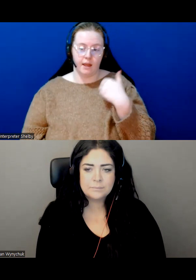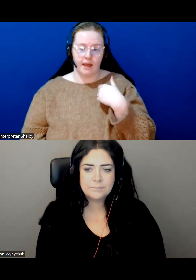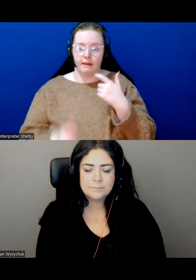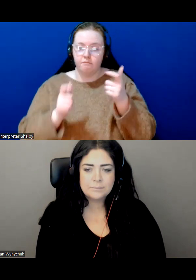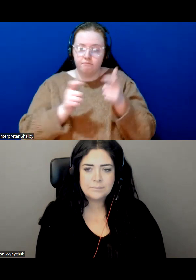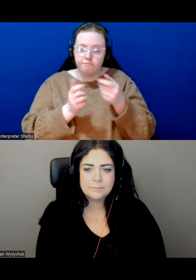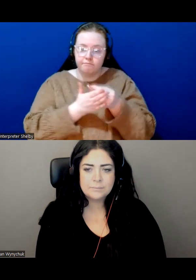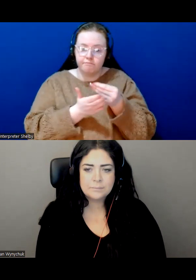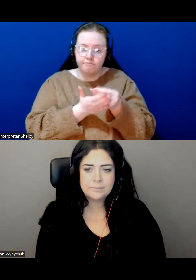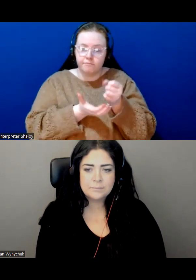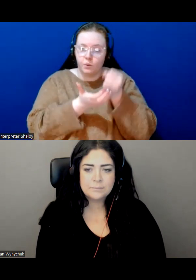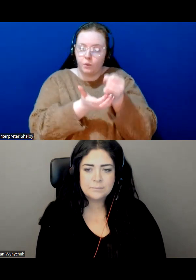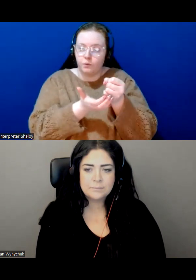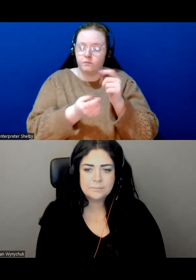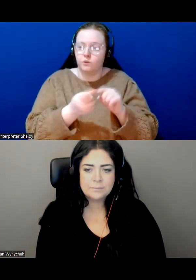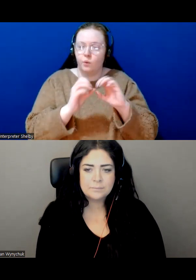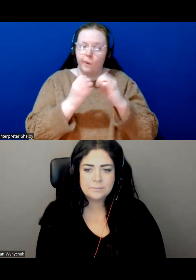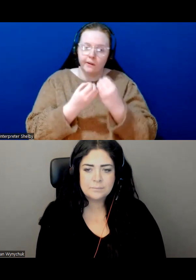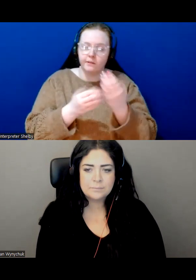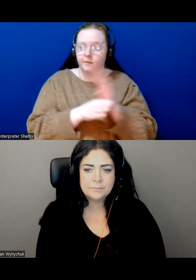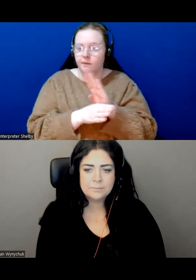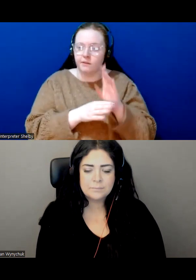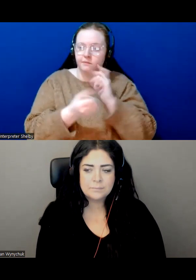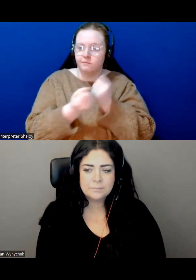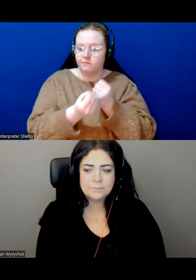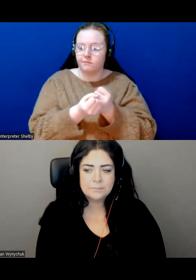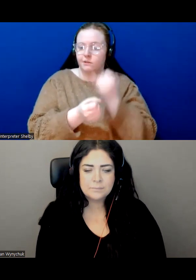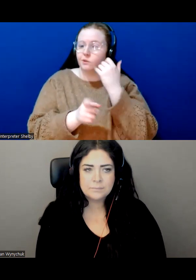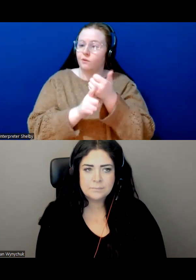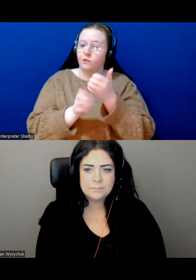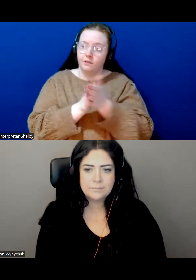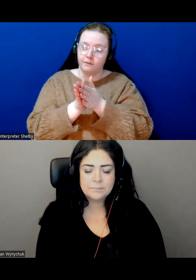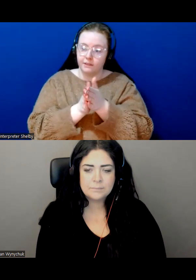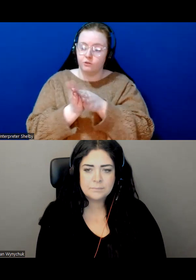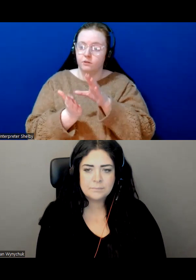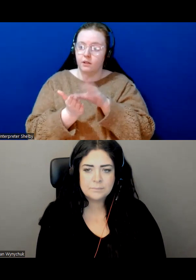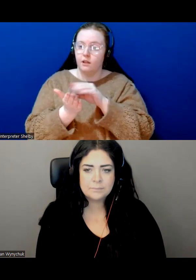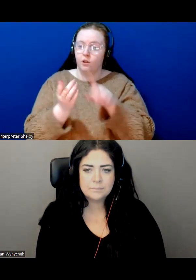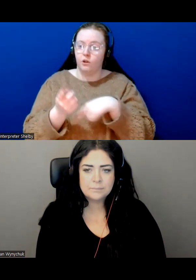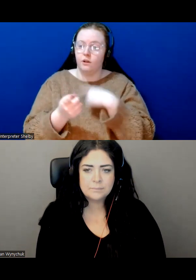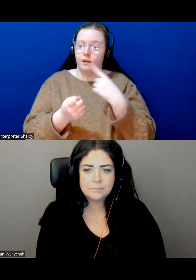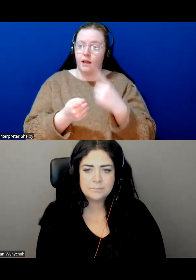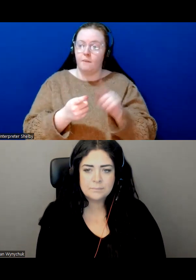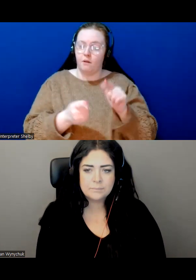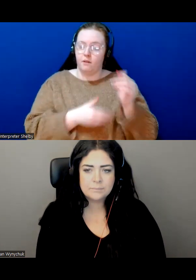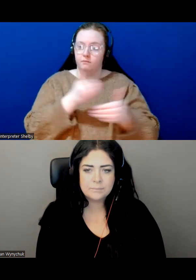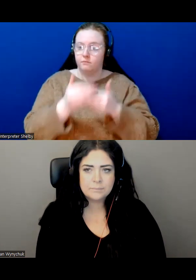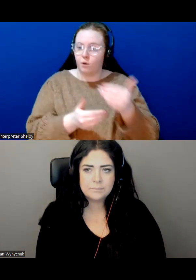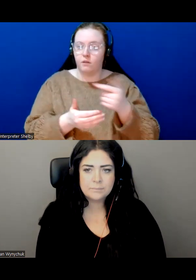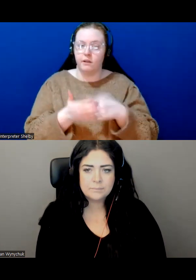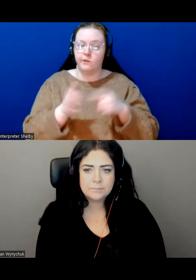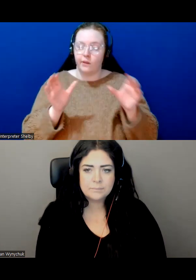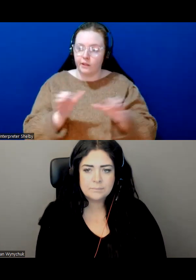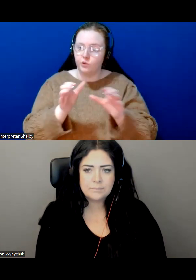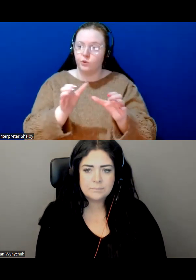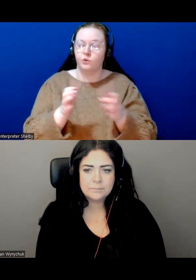they can give to organizations. So if you're interested in learning more about the Wellness Coalitions of Newfoundland and Labrador and what they do and